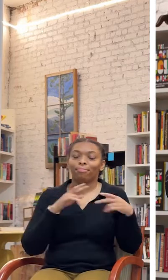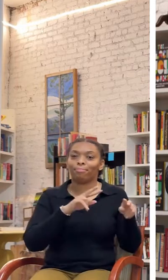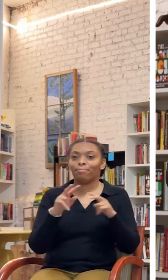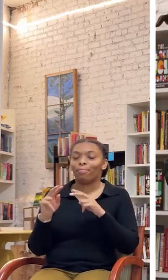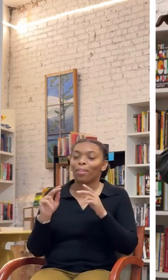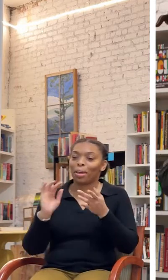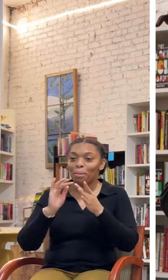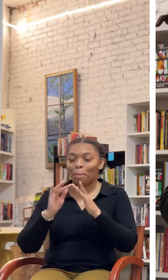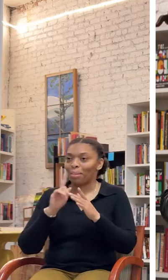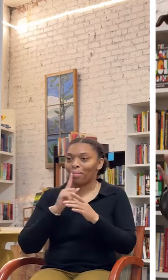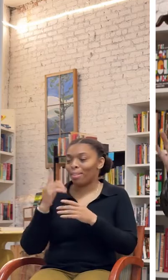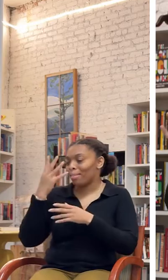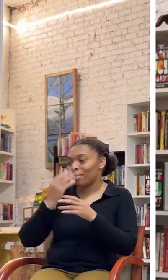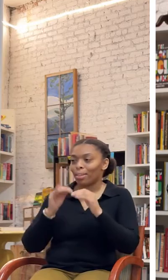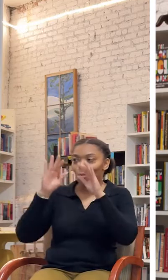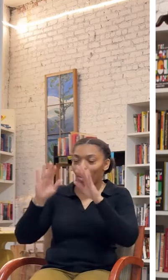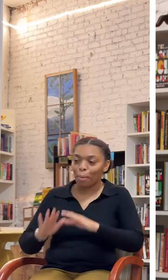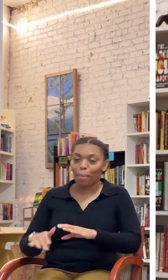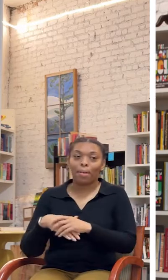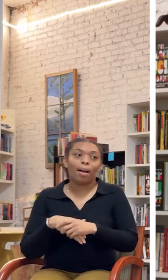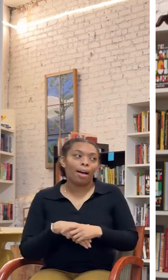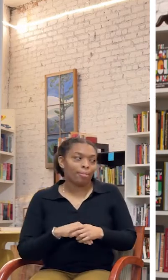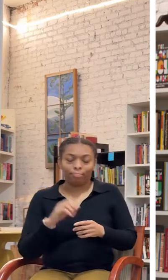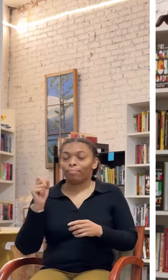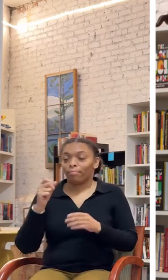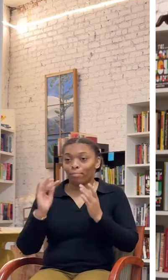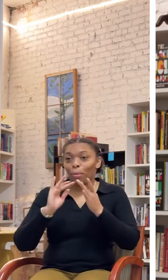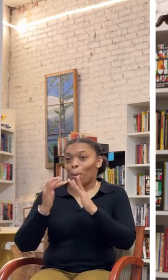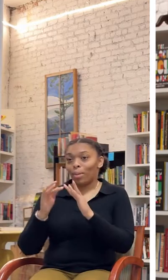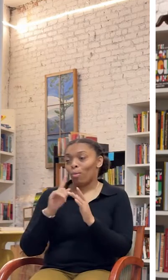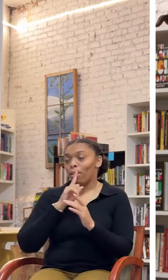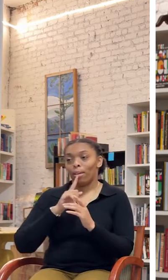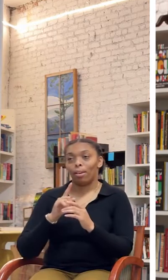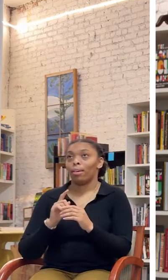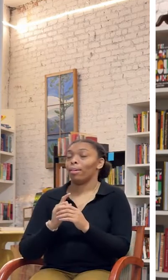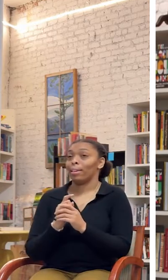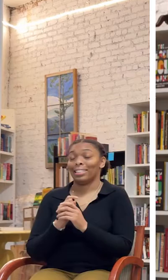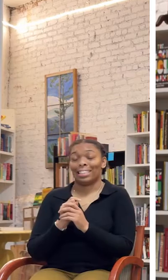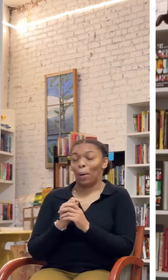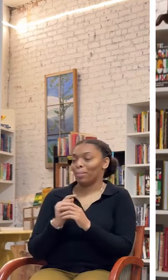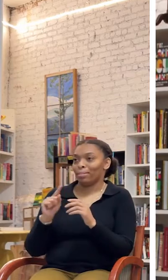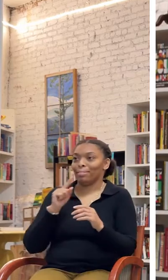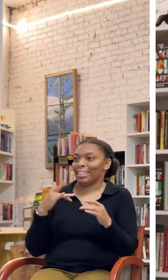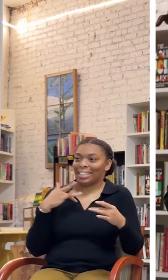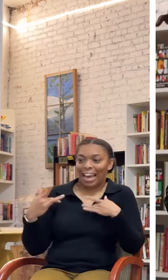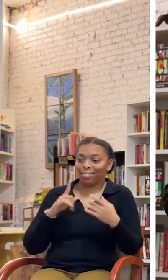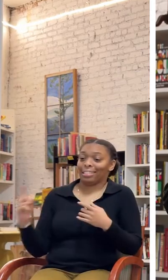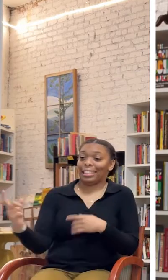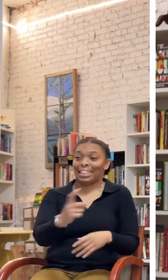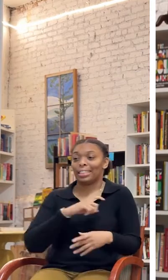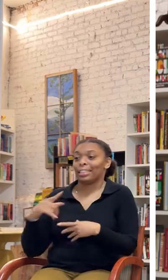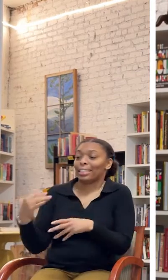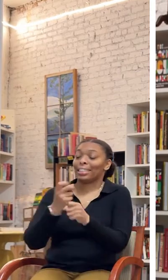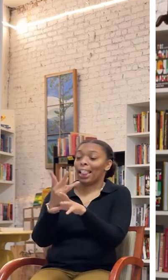it's incredible. Like the website is just, I was just like geeked, running around screaming,